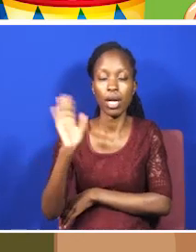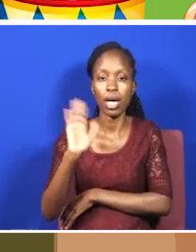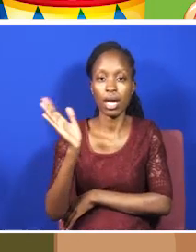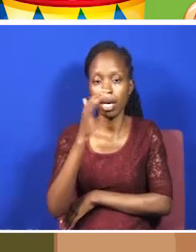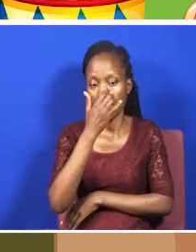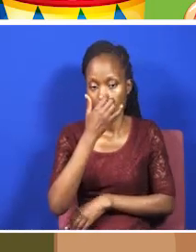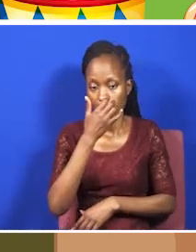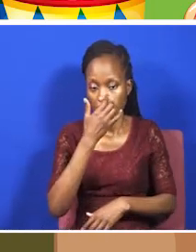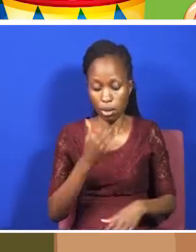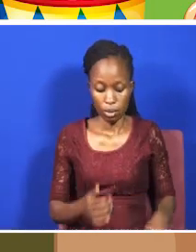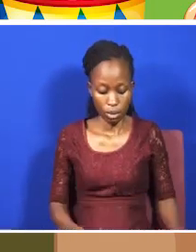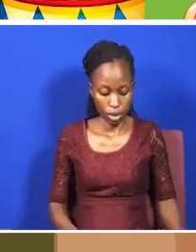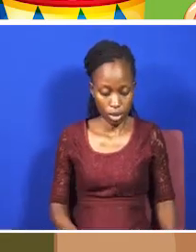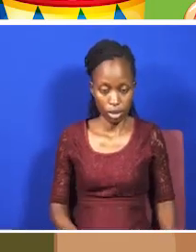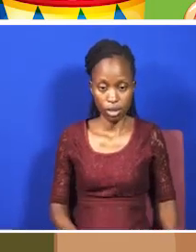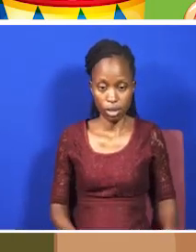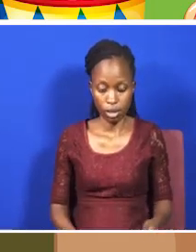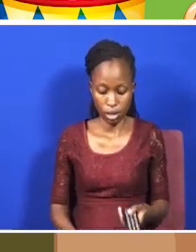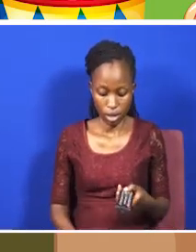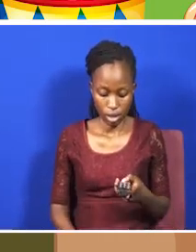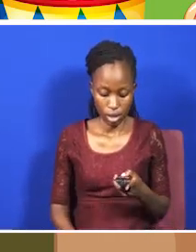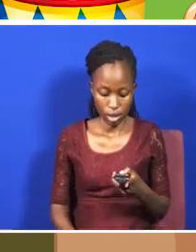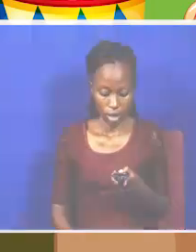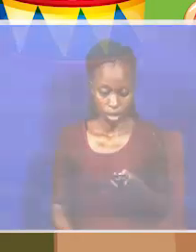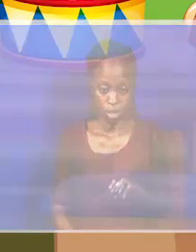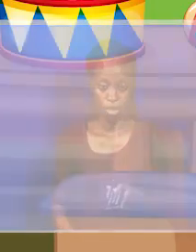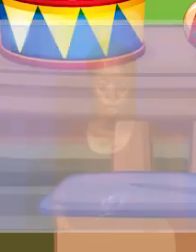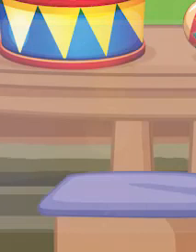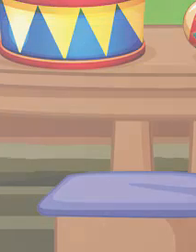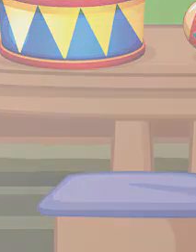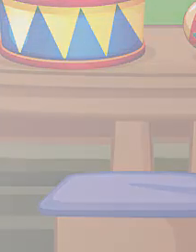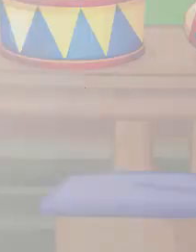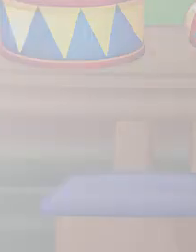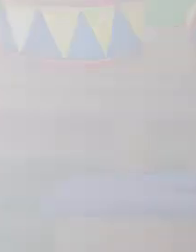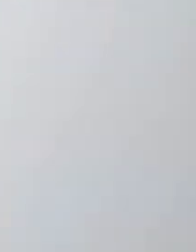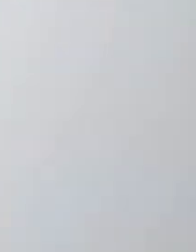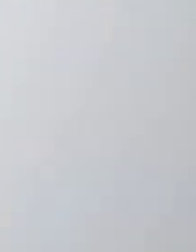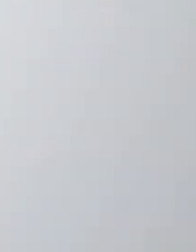and have fun in his presence. Bye.